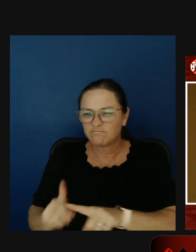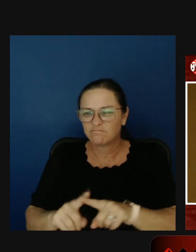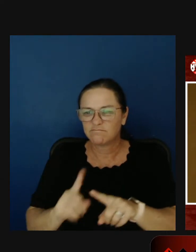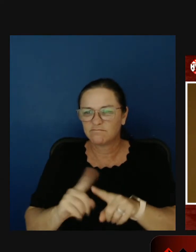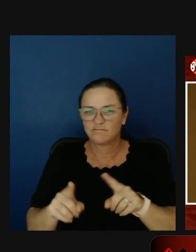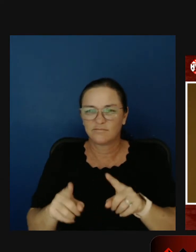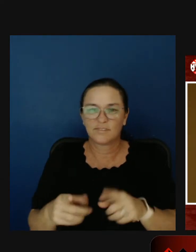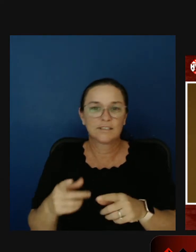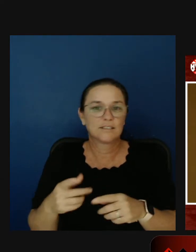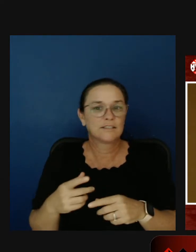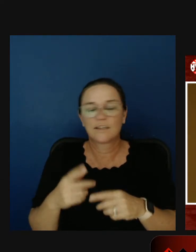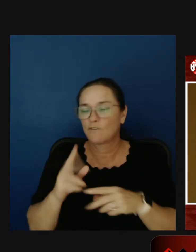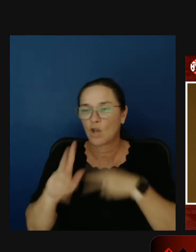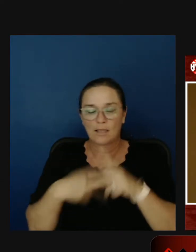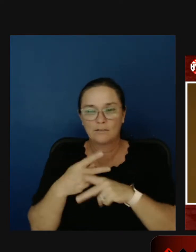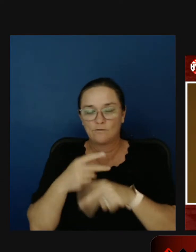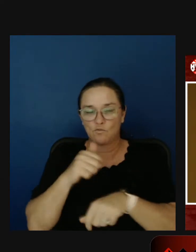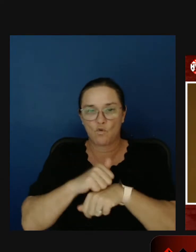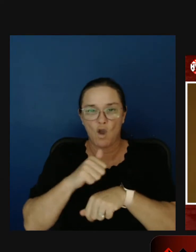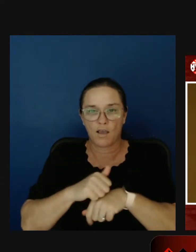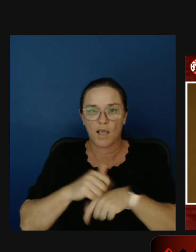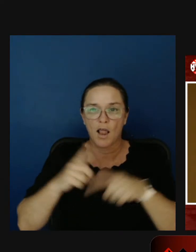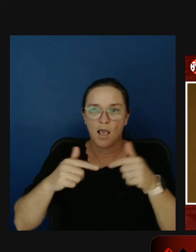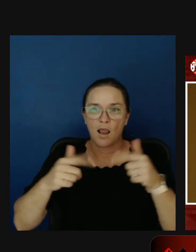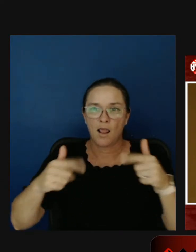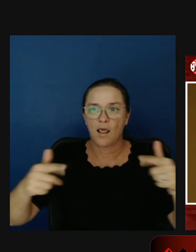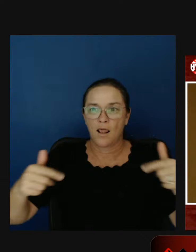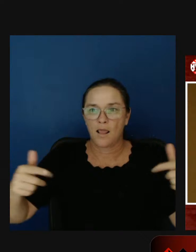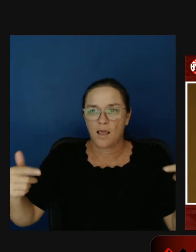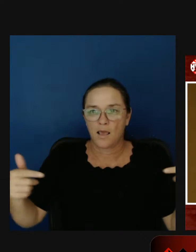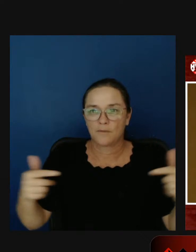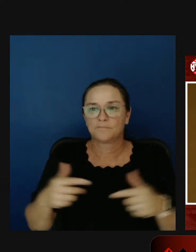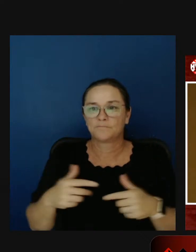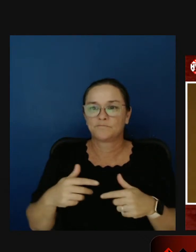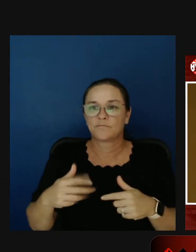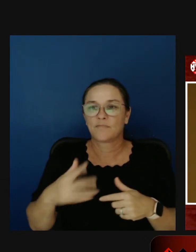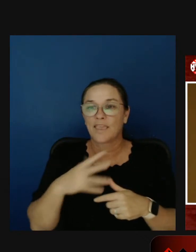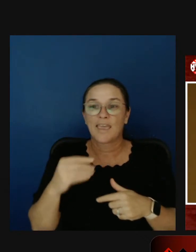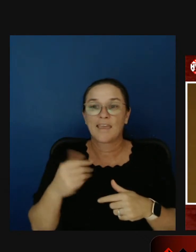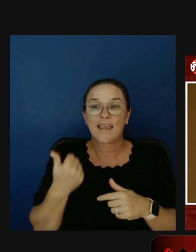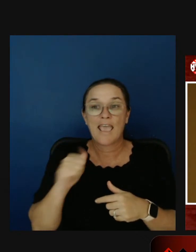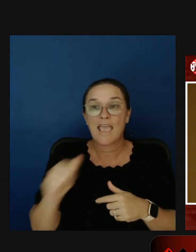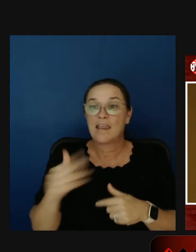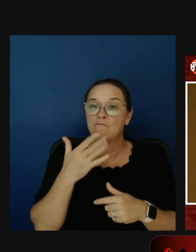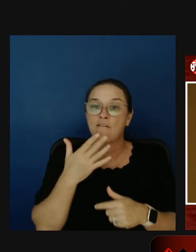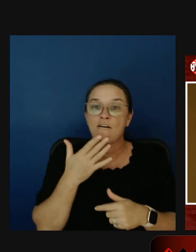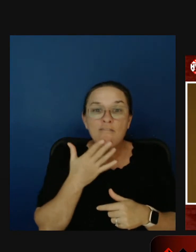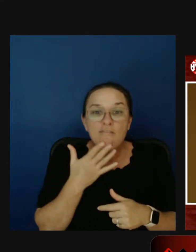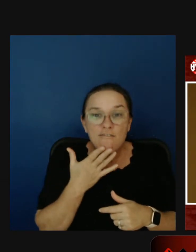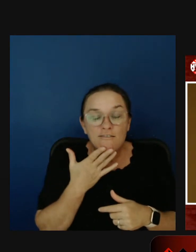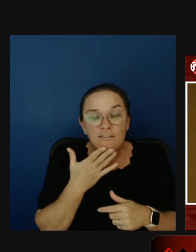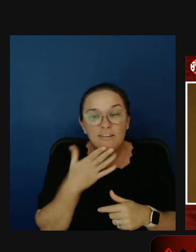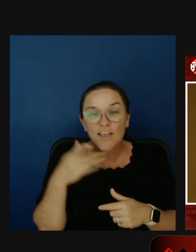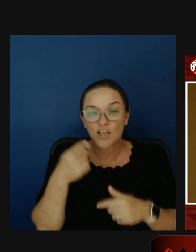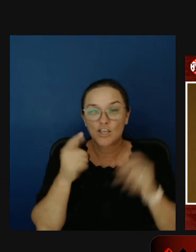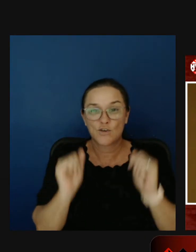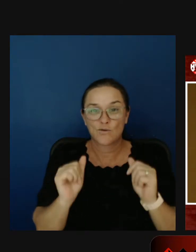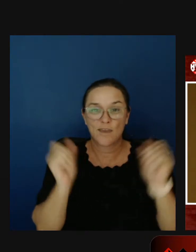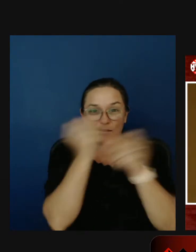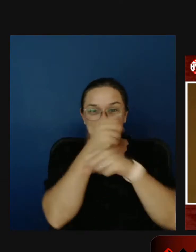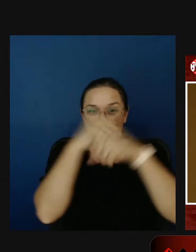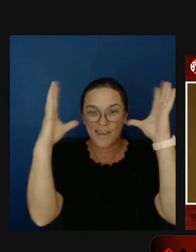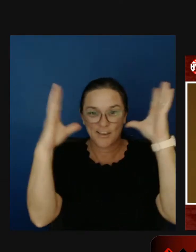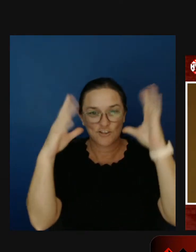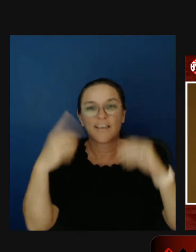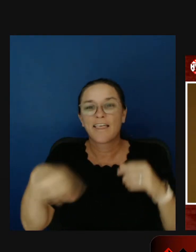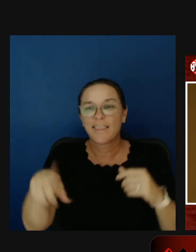breccia tuff, and it goes on and on and on, as well as any shade, hue of color you can think of, they've